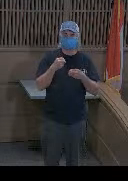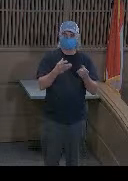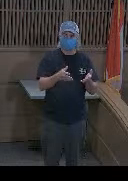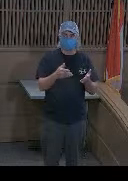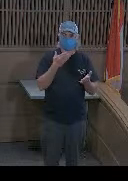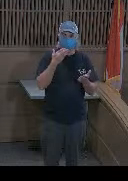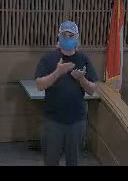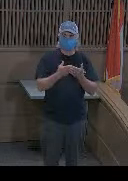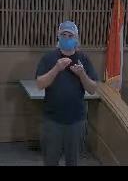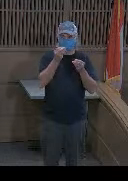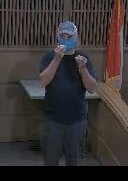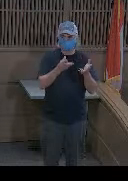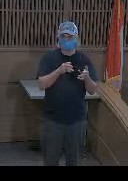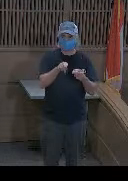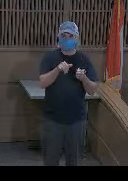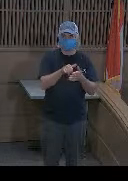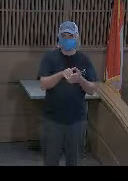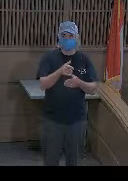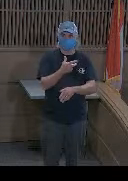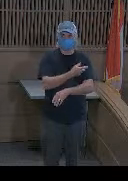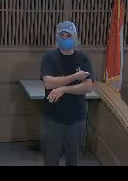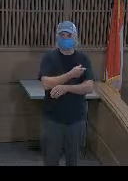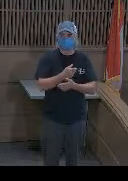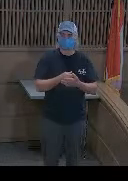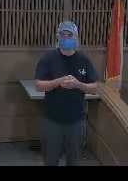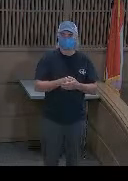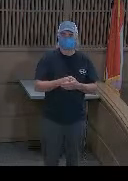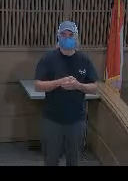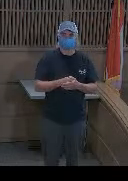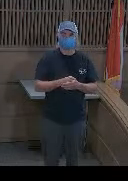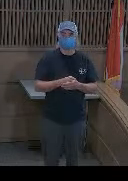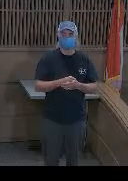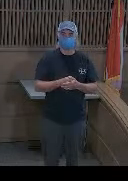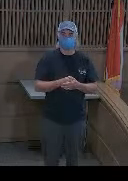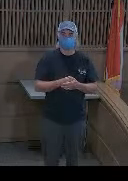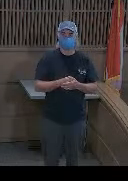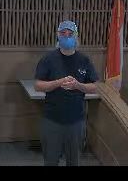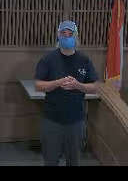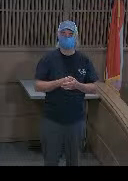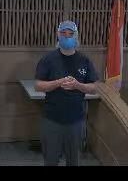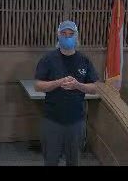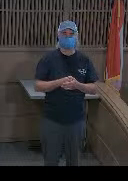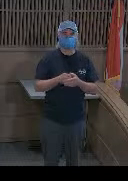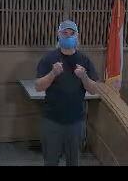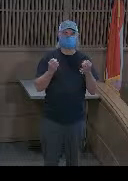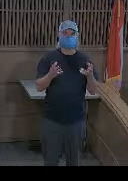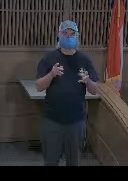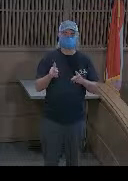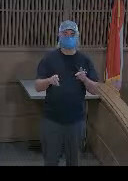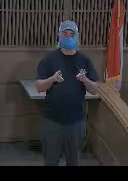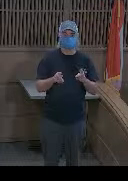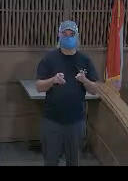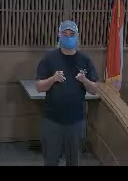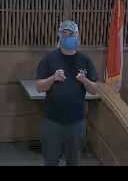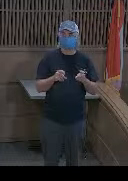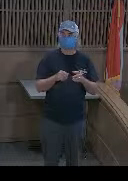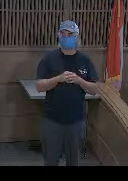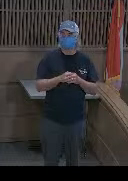solid information on the vaccines that are out there. Primarily, a lot of places you can go to and get